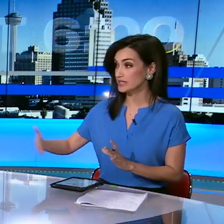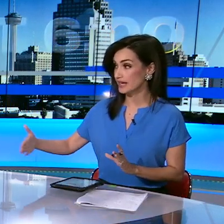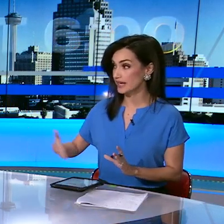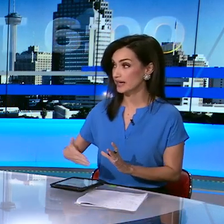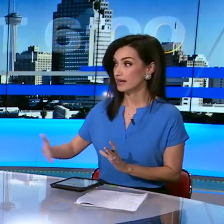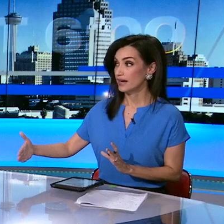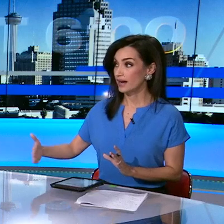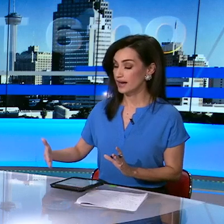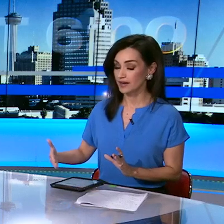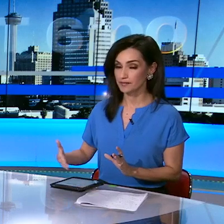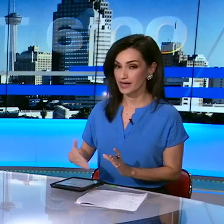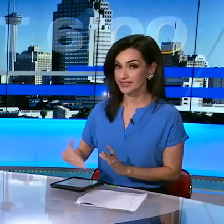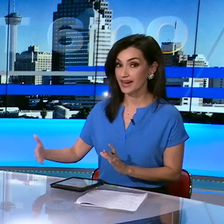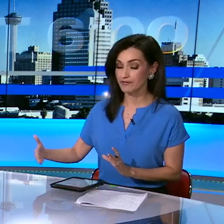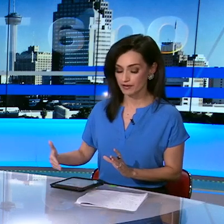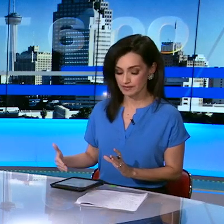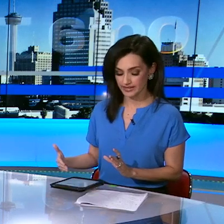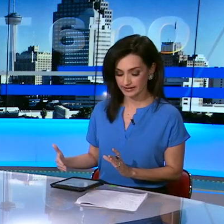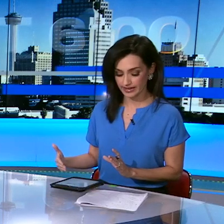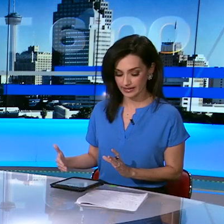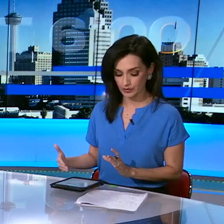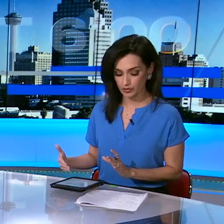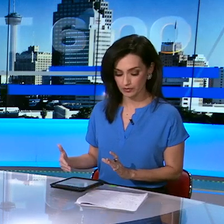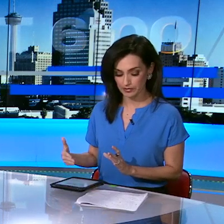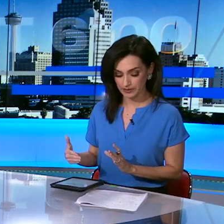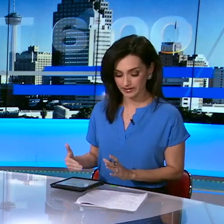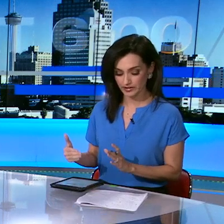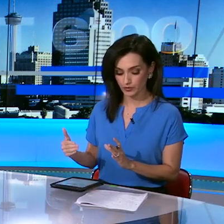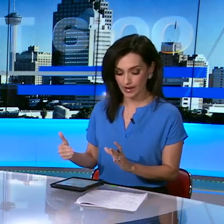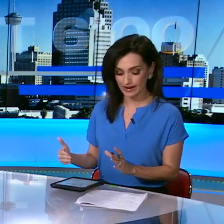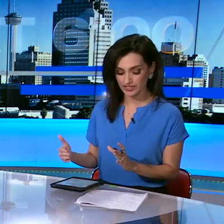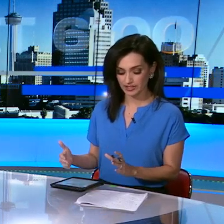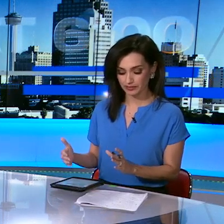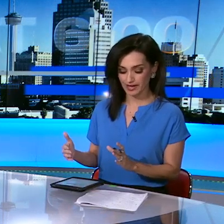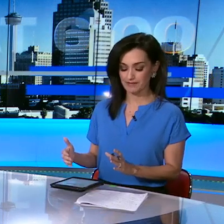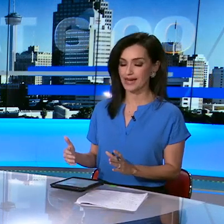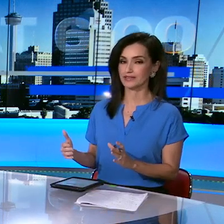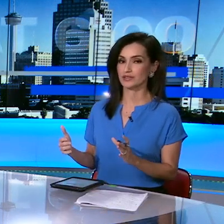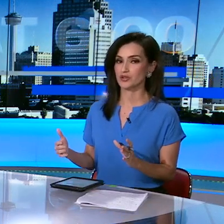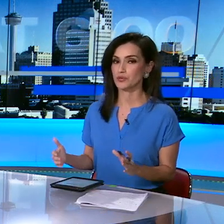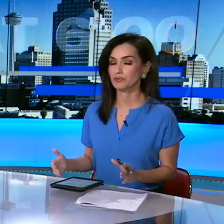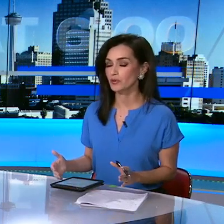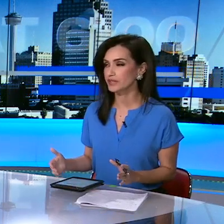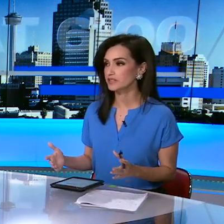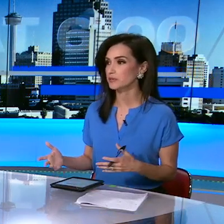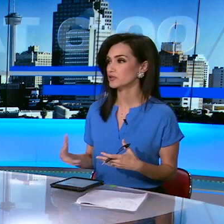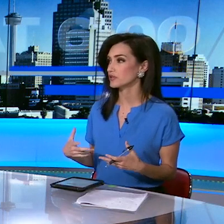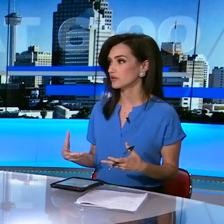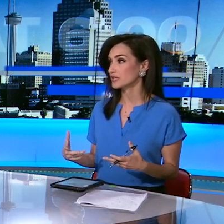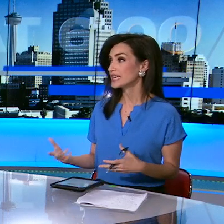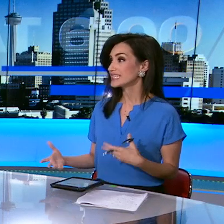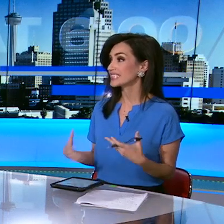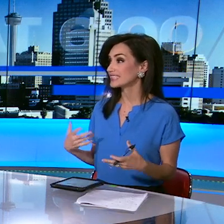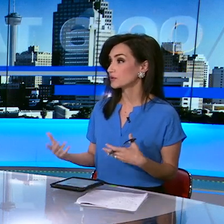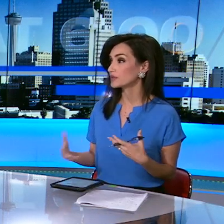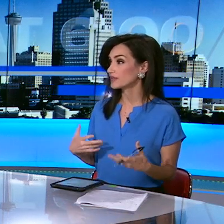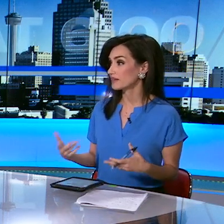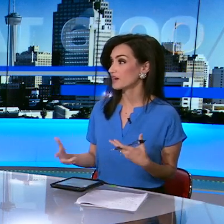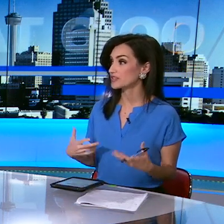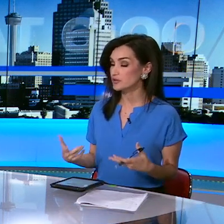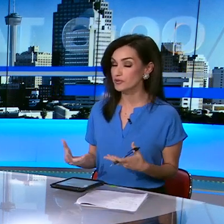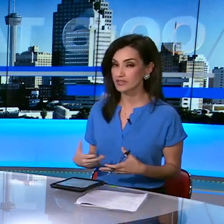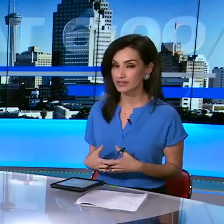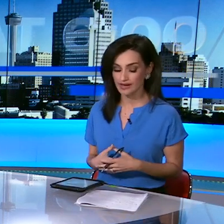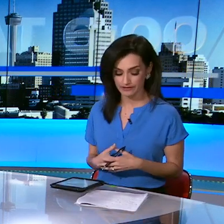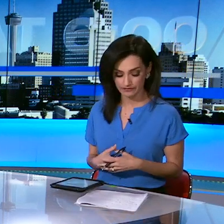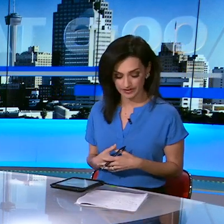them a 3-day kind of time frame to get that in order, but businesses will have to supply masks to employees, especially those dealing with a lot